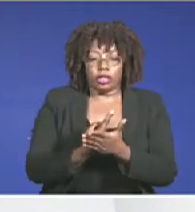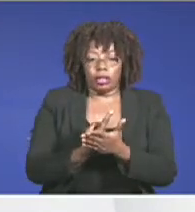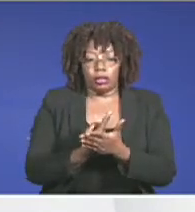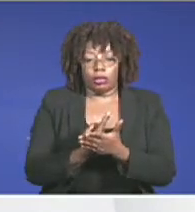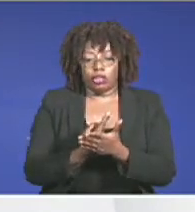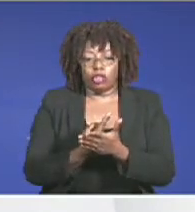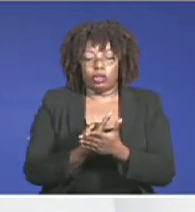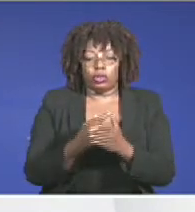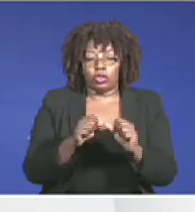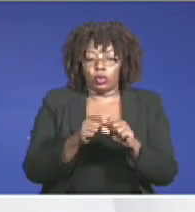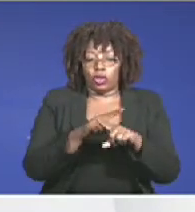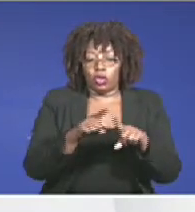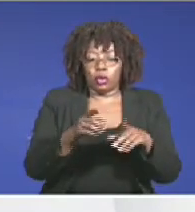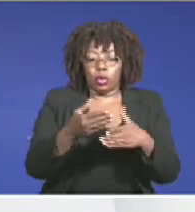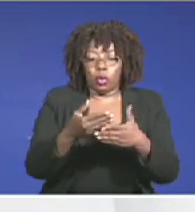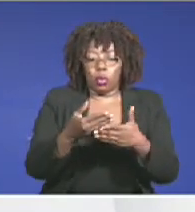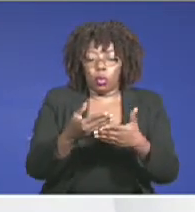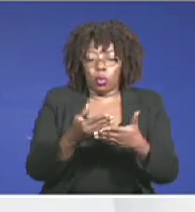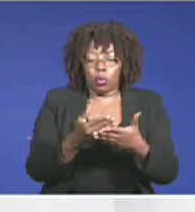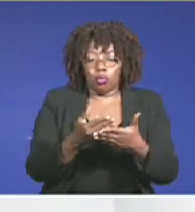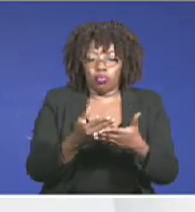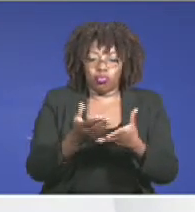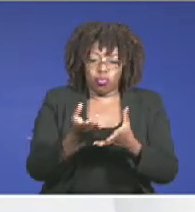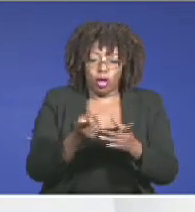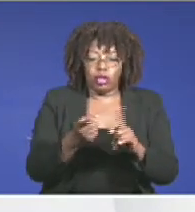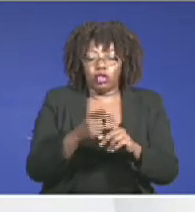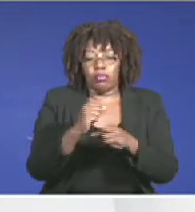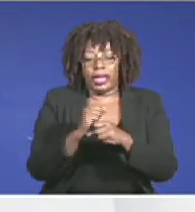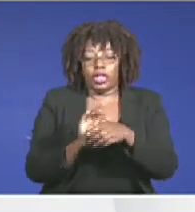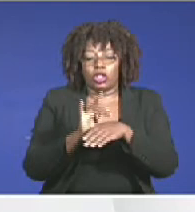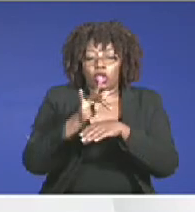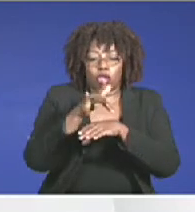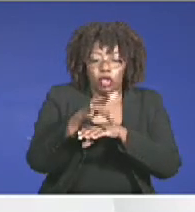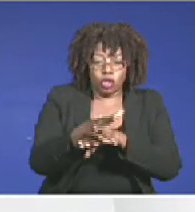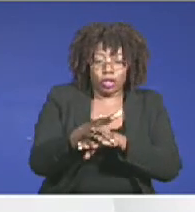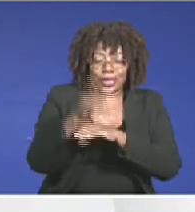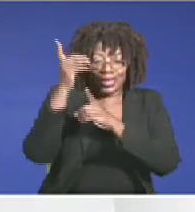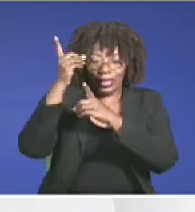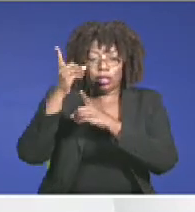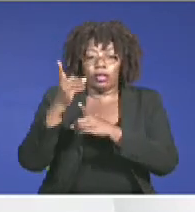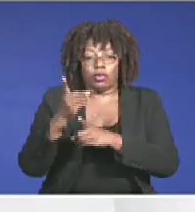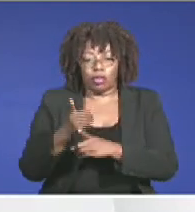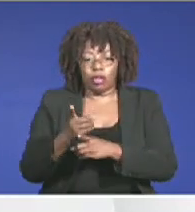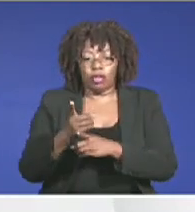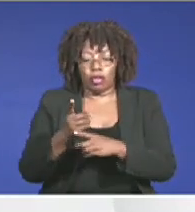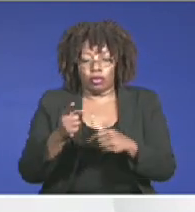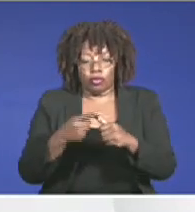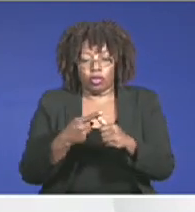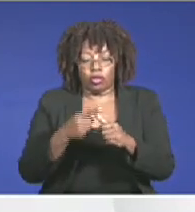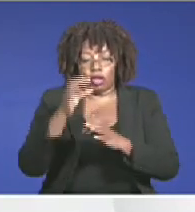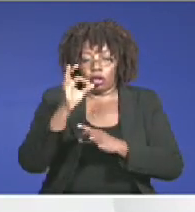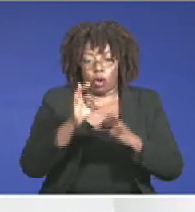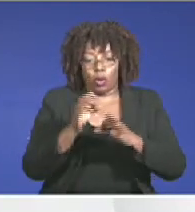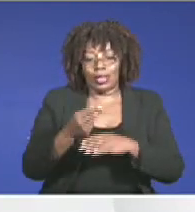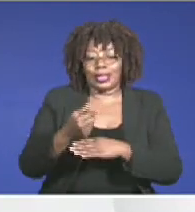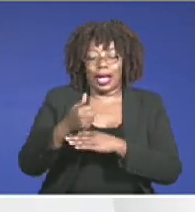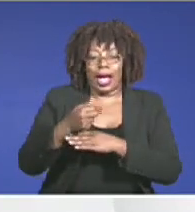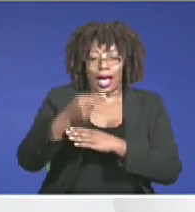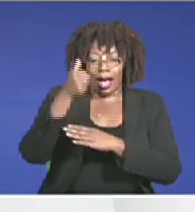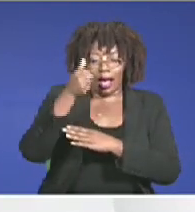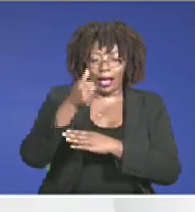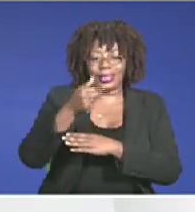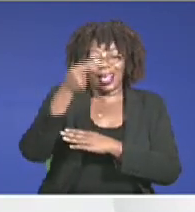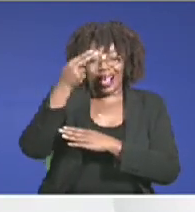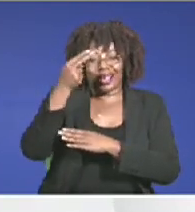want to do is prematurely come to a conclusion. The Court of Appeal is the highest court in